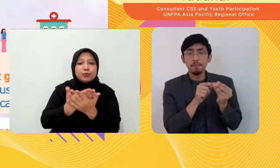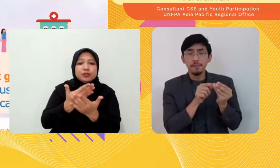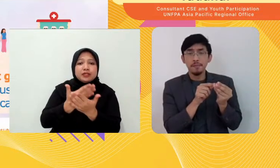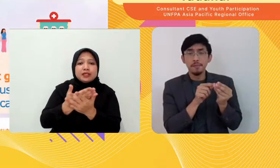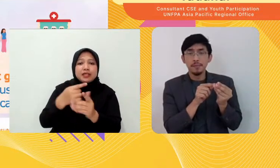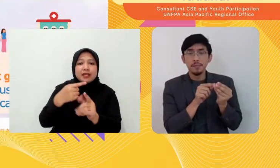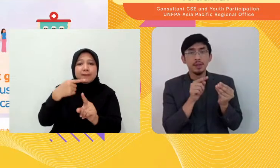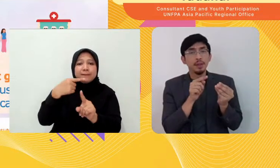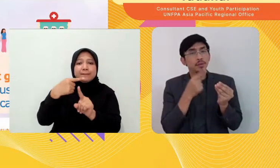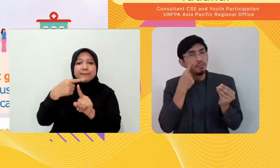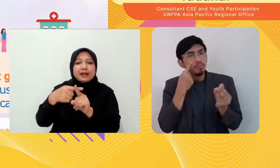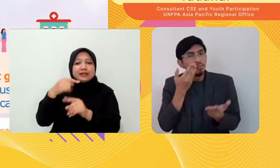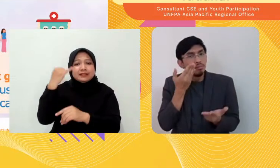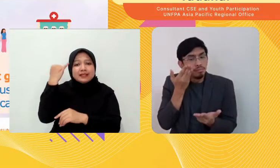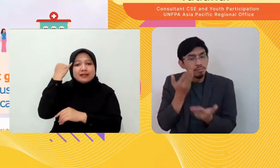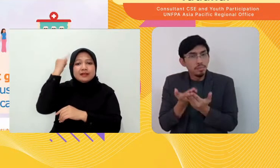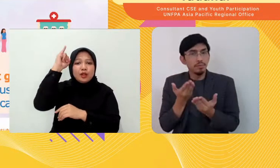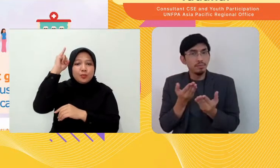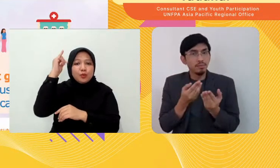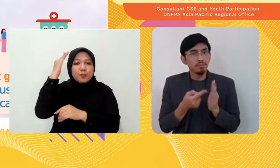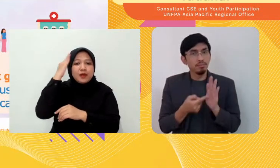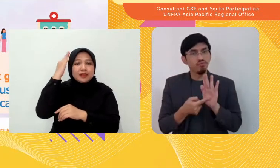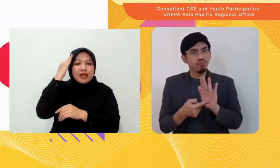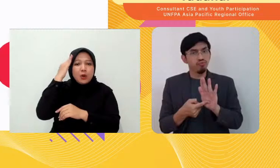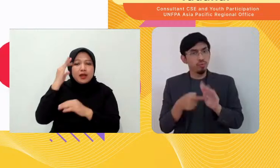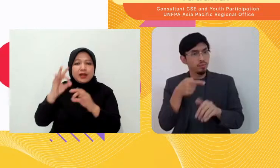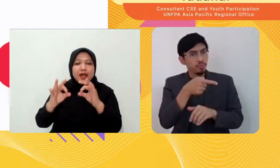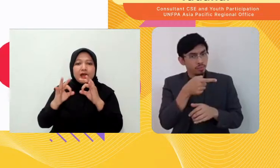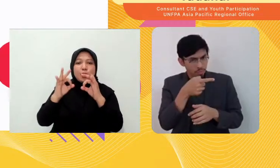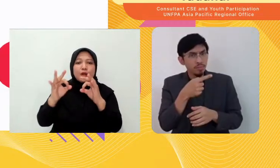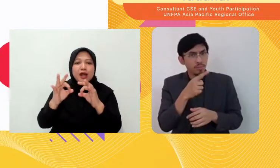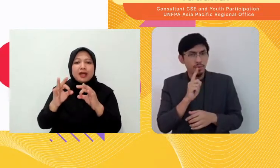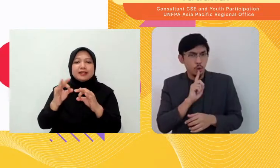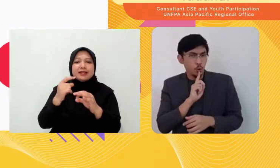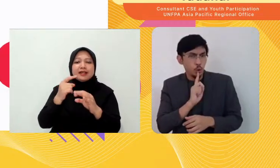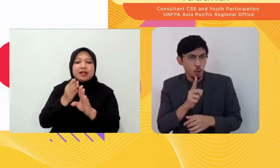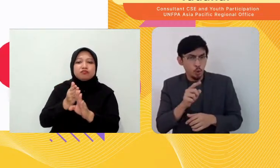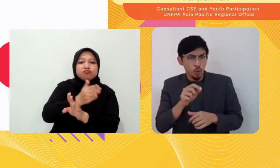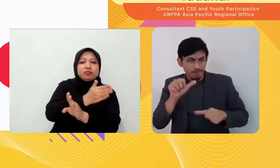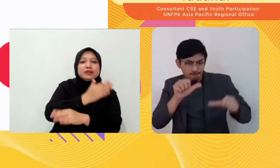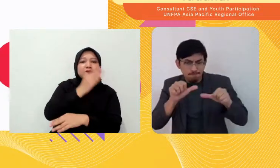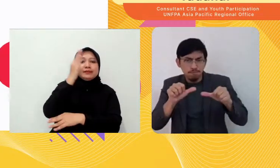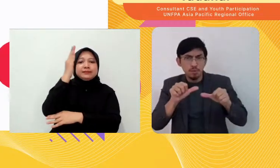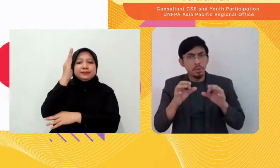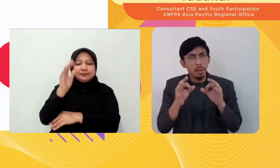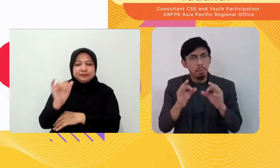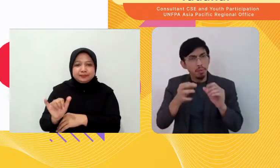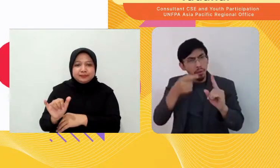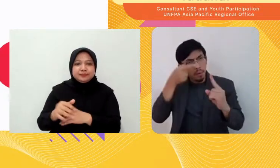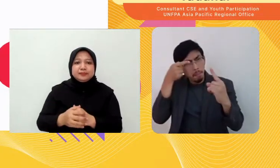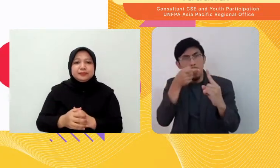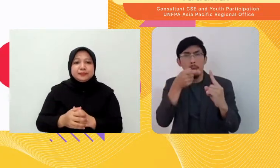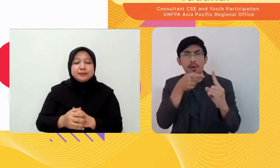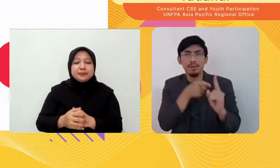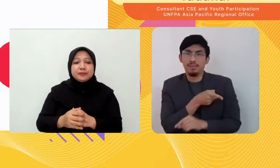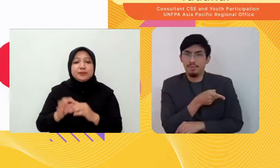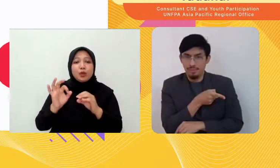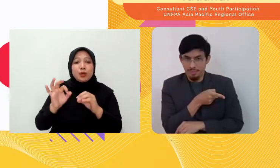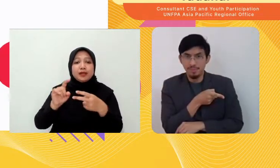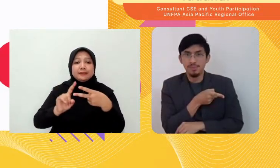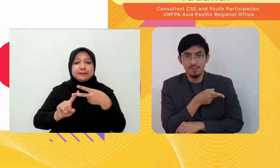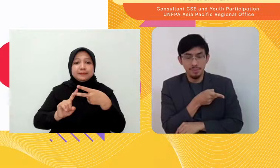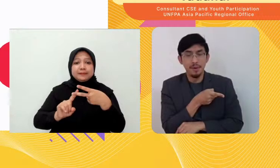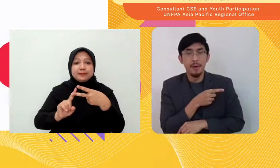the previous presentation also. So the second domain is norms and rights. So the first one